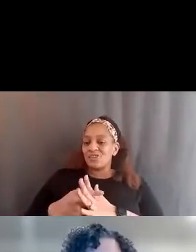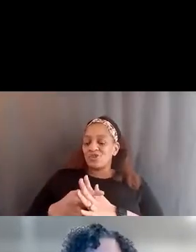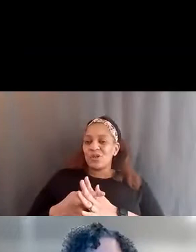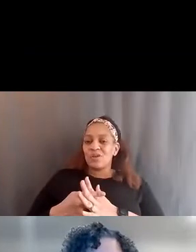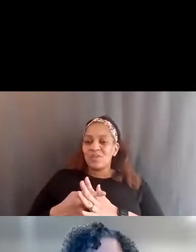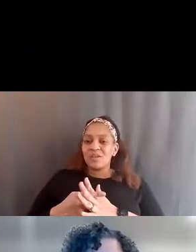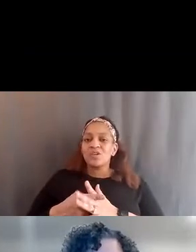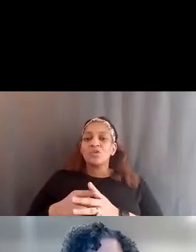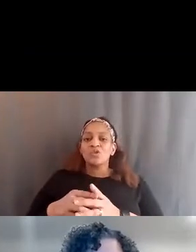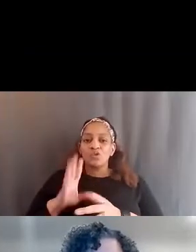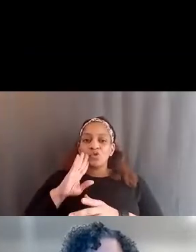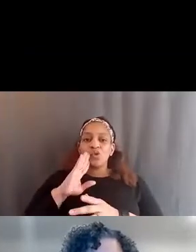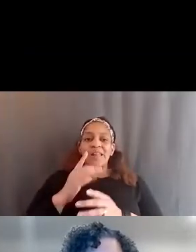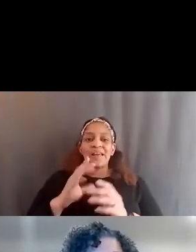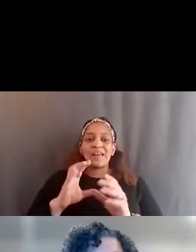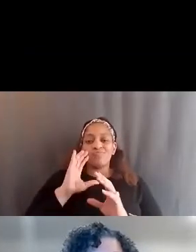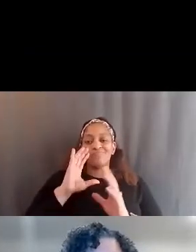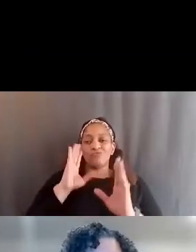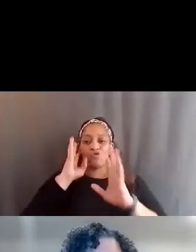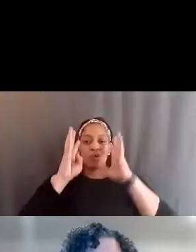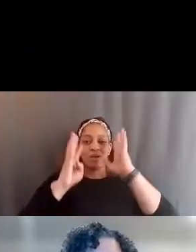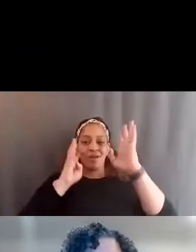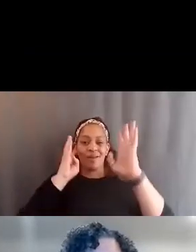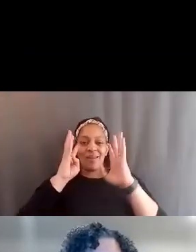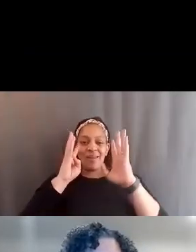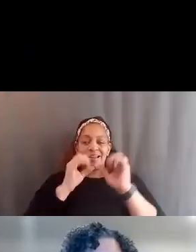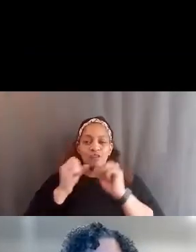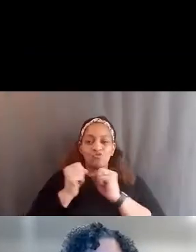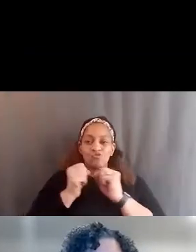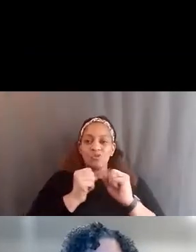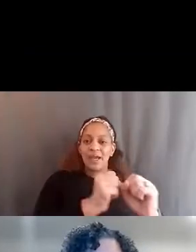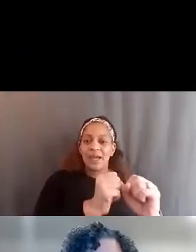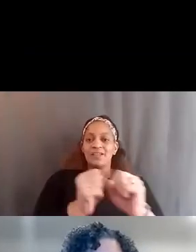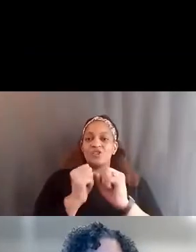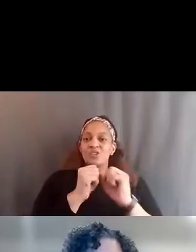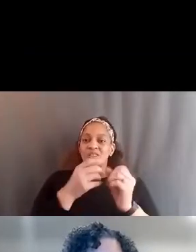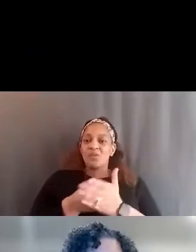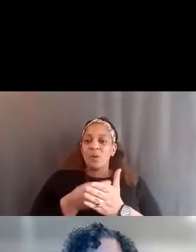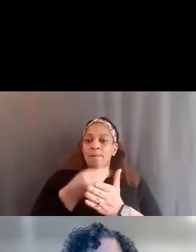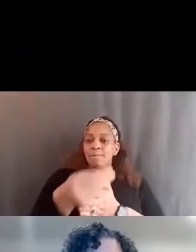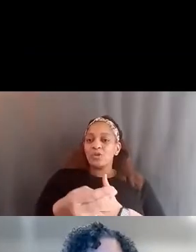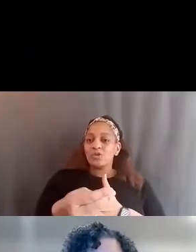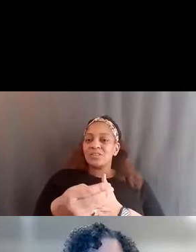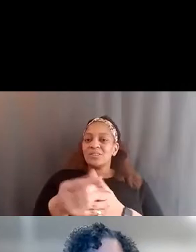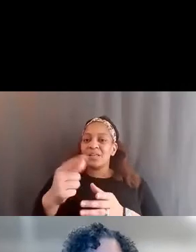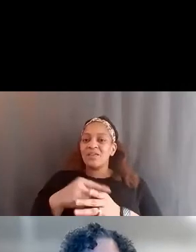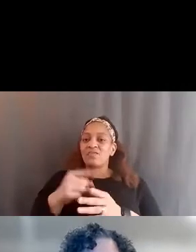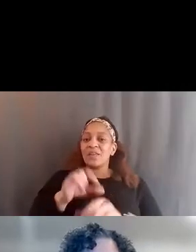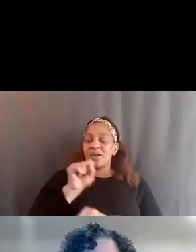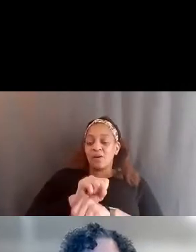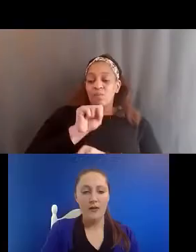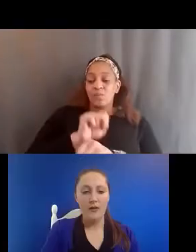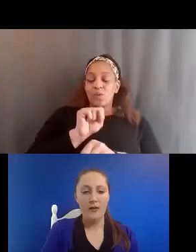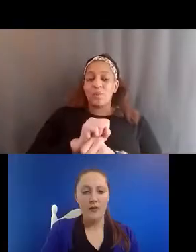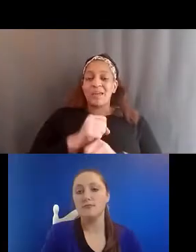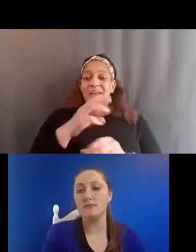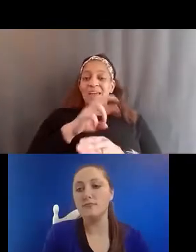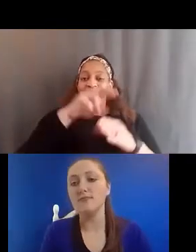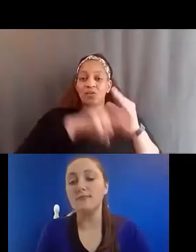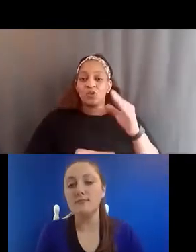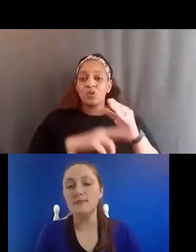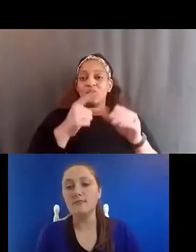contract and purchasing strategies to achieve competitive integrated employment outcomes as part of our employment first